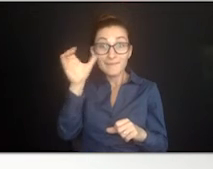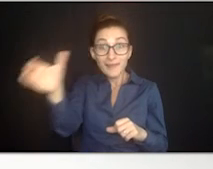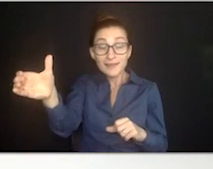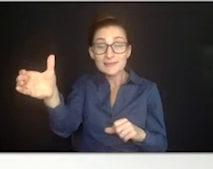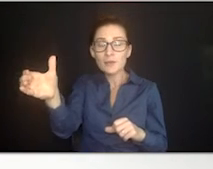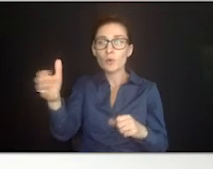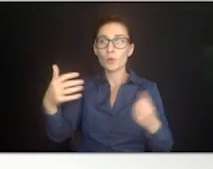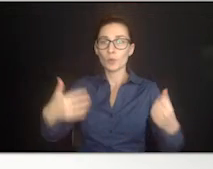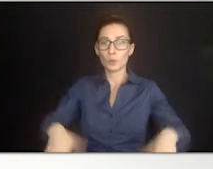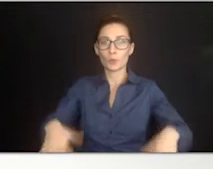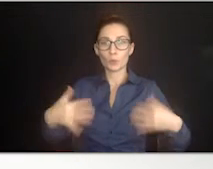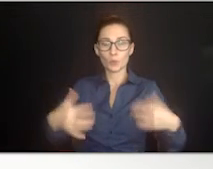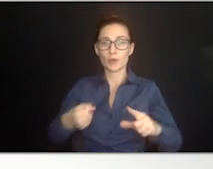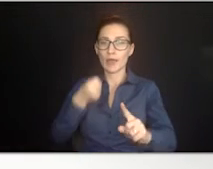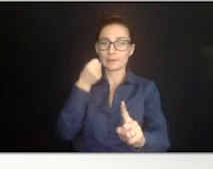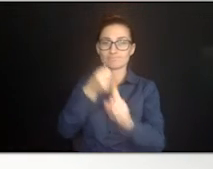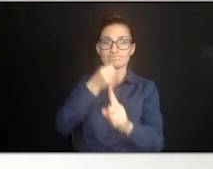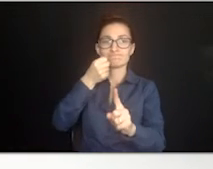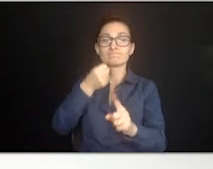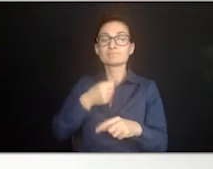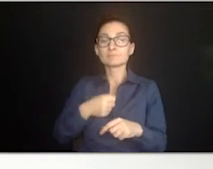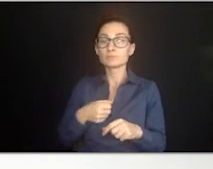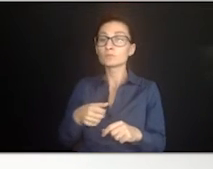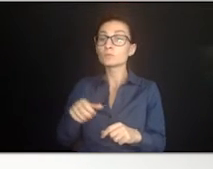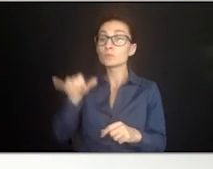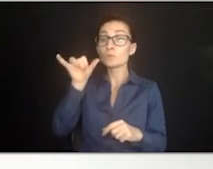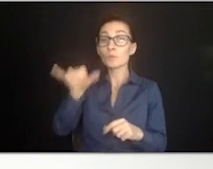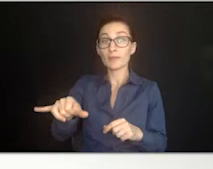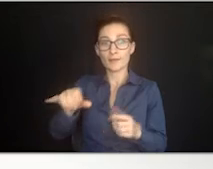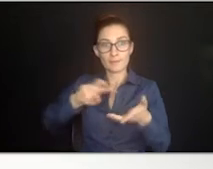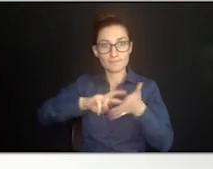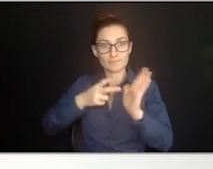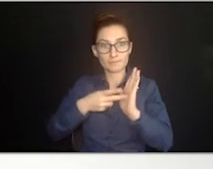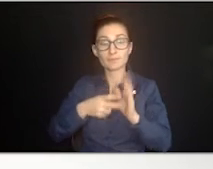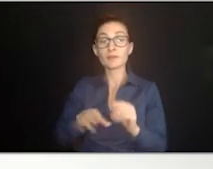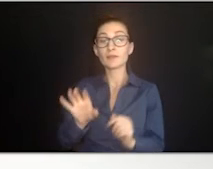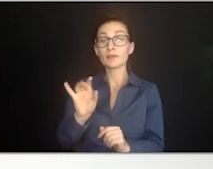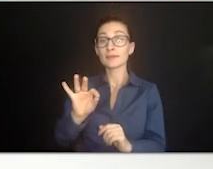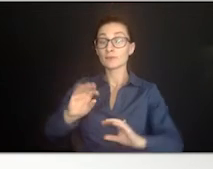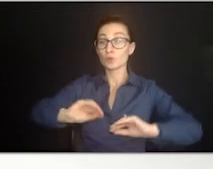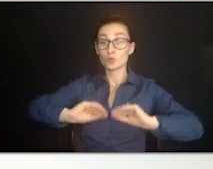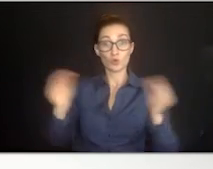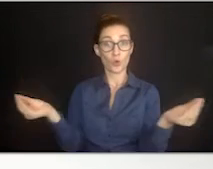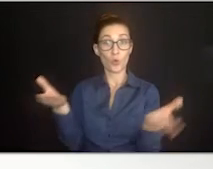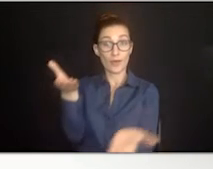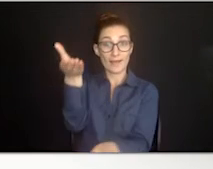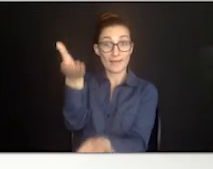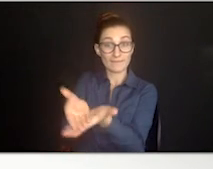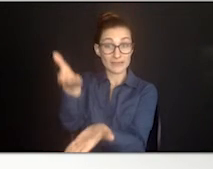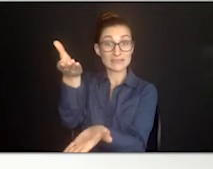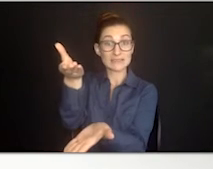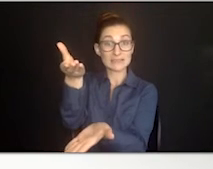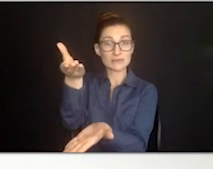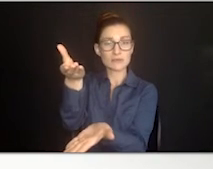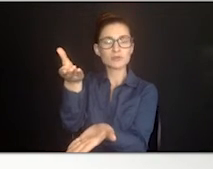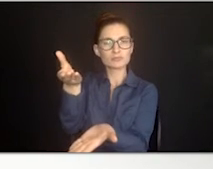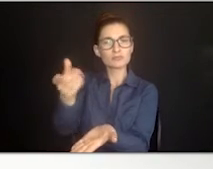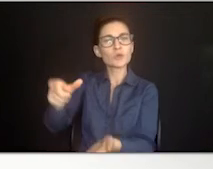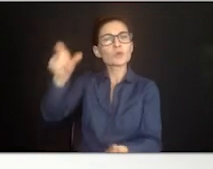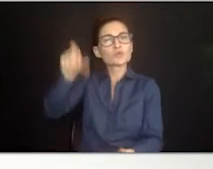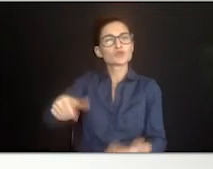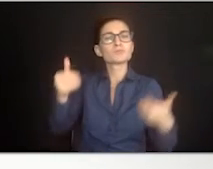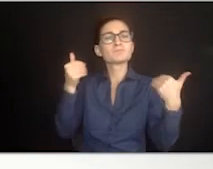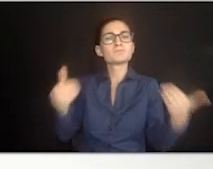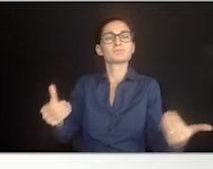of the least dangerous assumption. And what it states is that in the absence of absolute evidence, it's